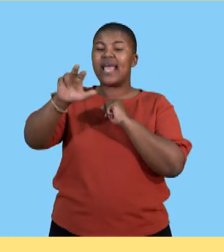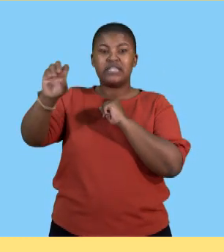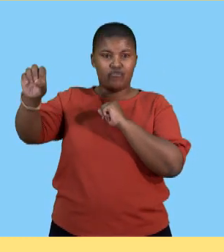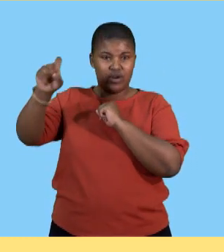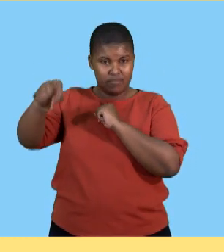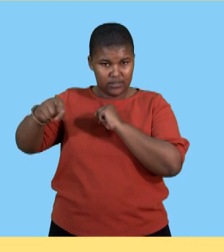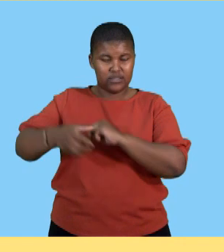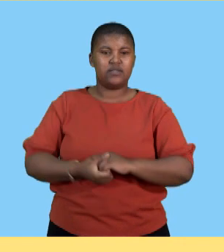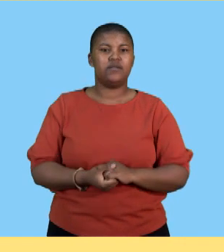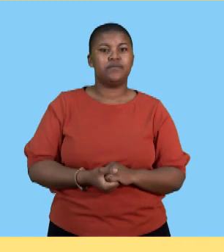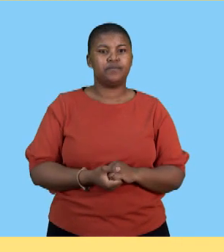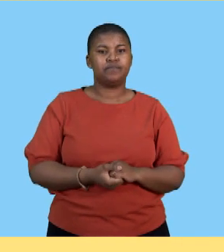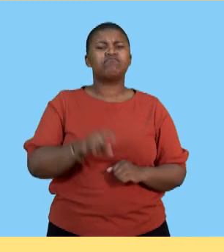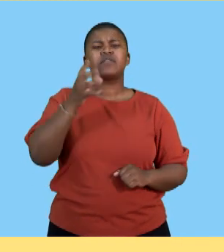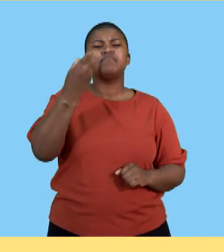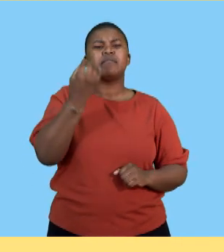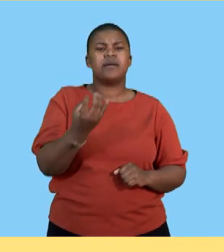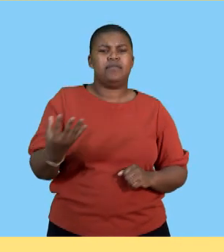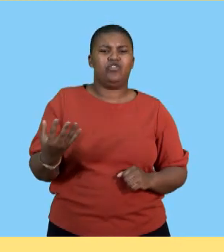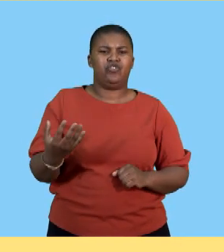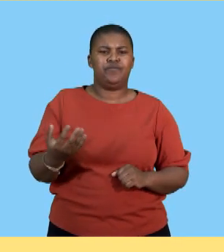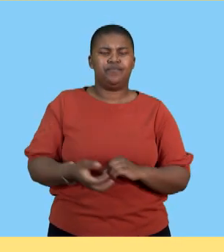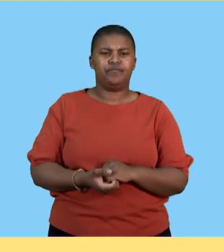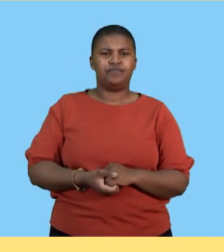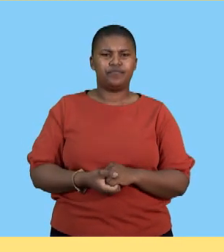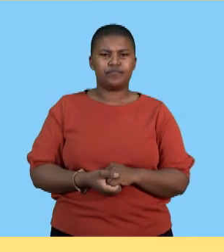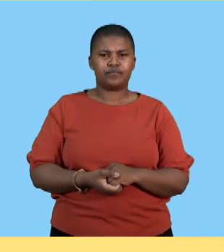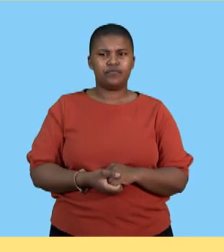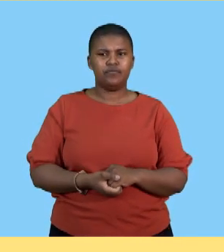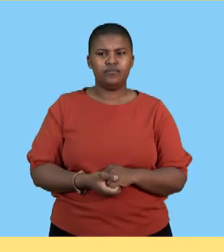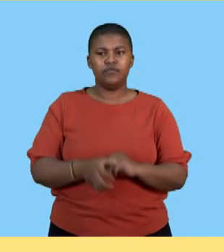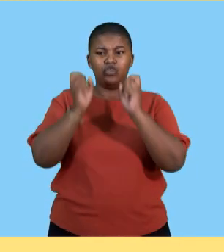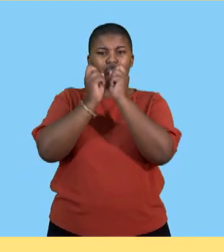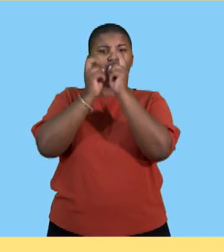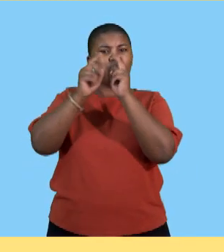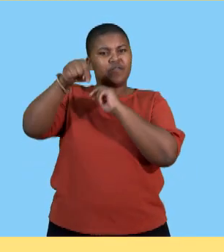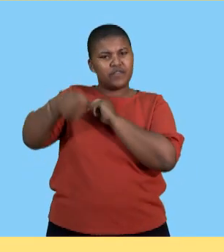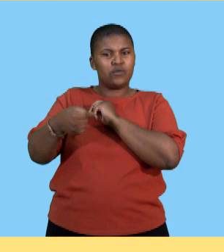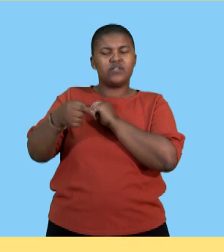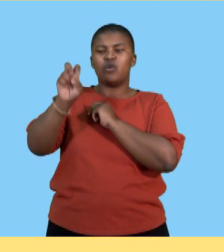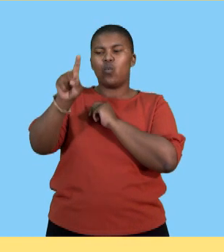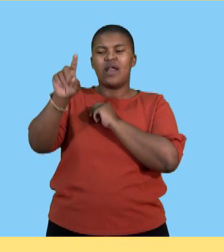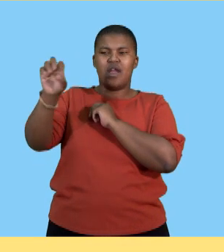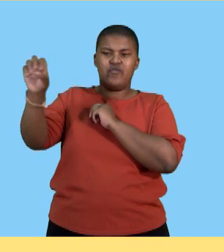11,800 plus 11,800. That is going to give you now the total amount of repairs, which is